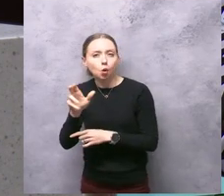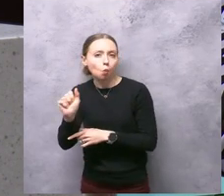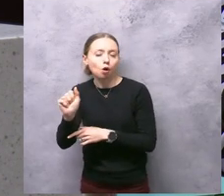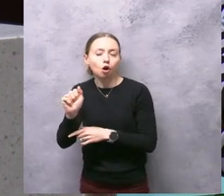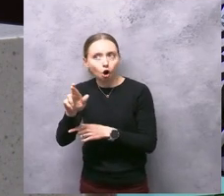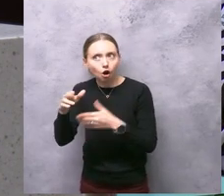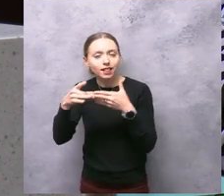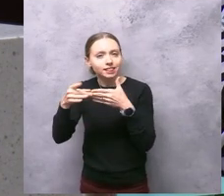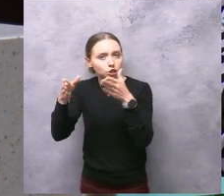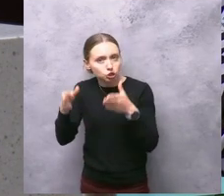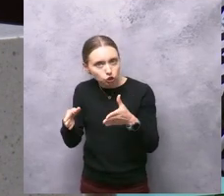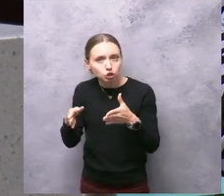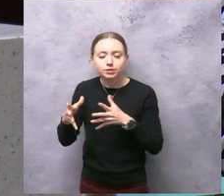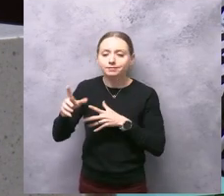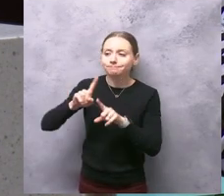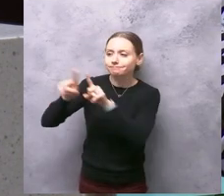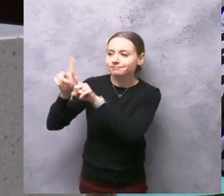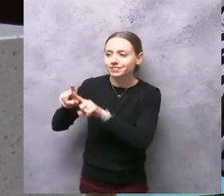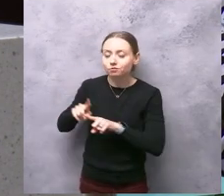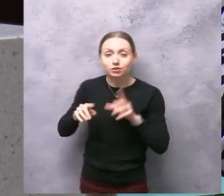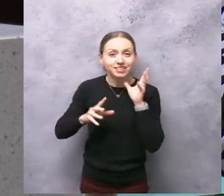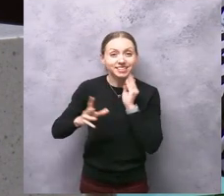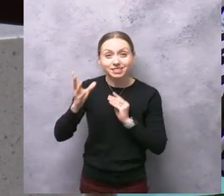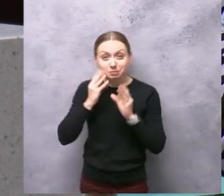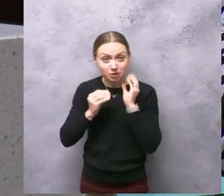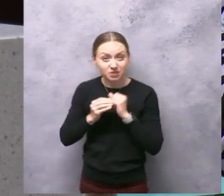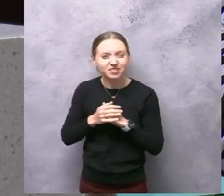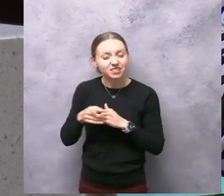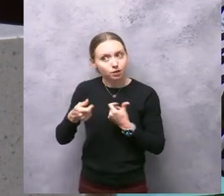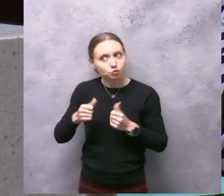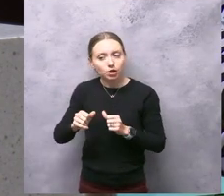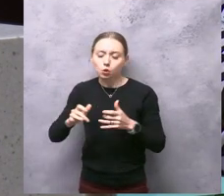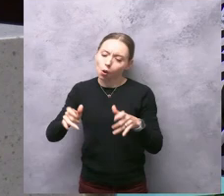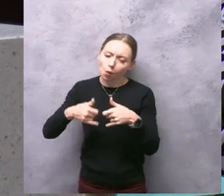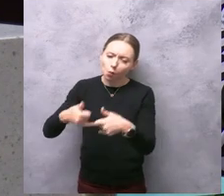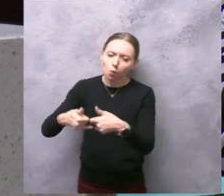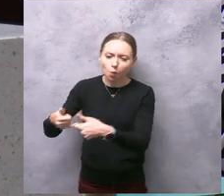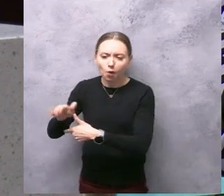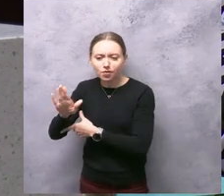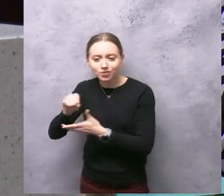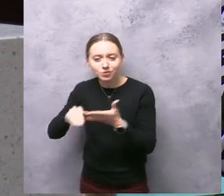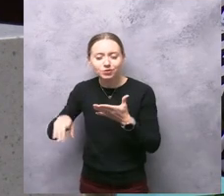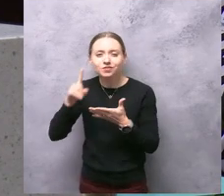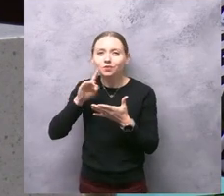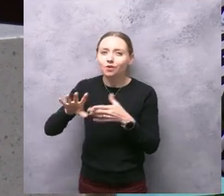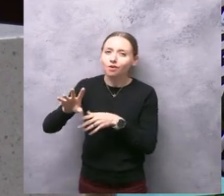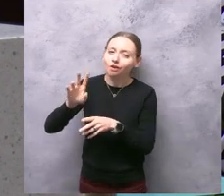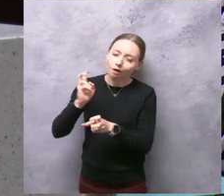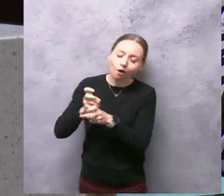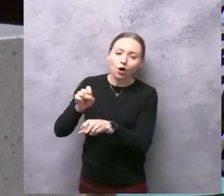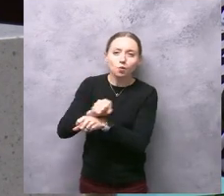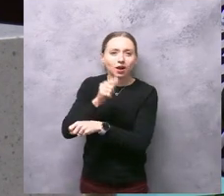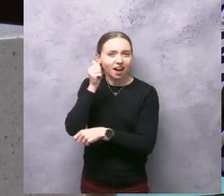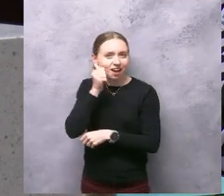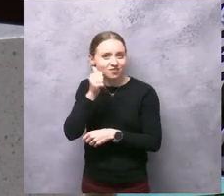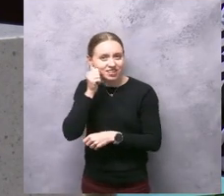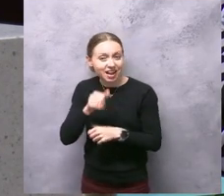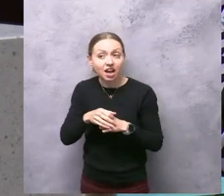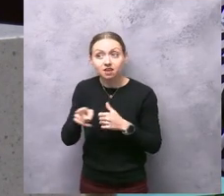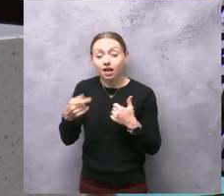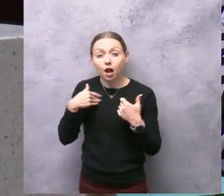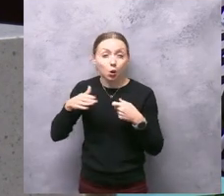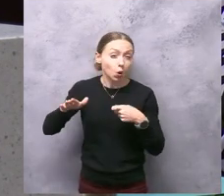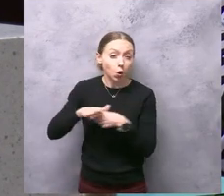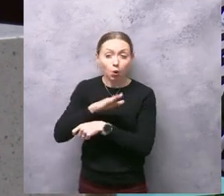experiences. They're really trying to individually award their students with the hard work that they're doing day in and day out. They're diving deep into data. They had a whole